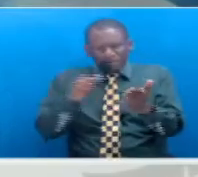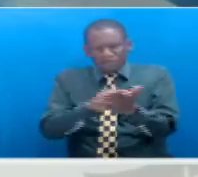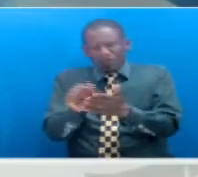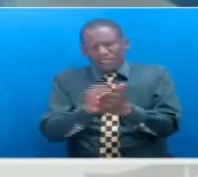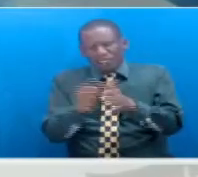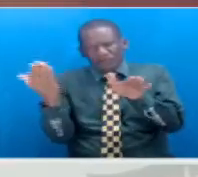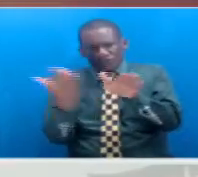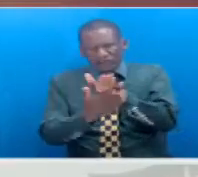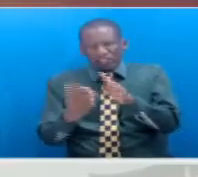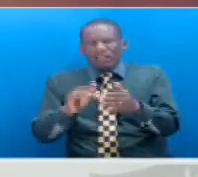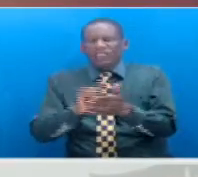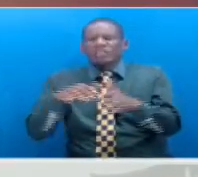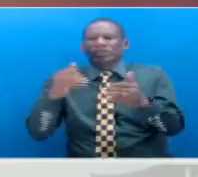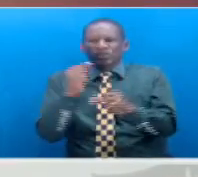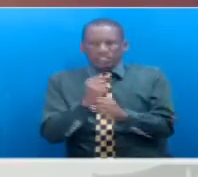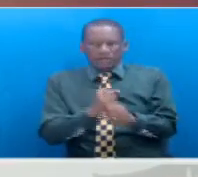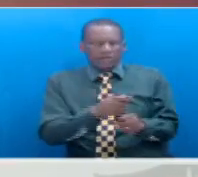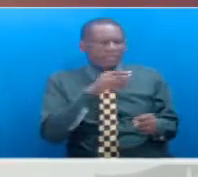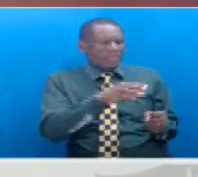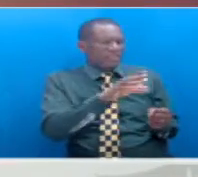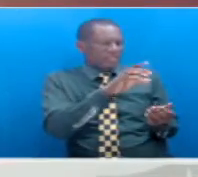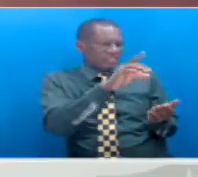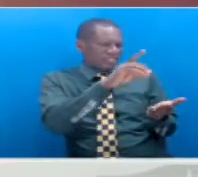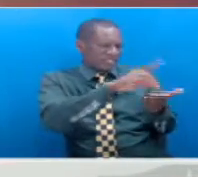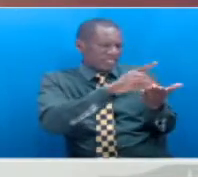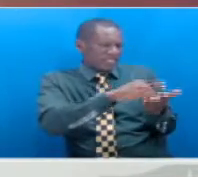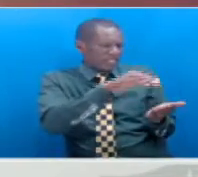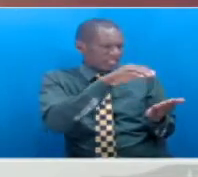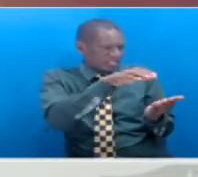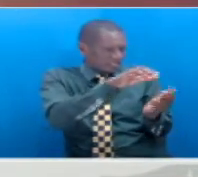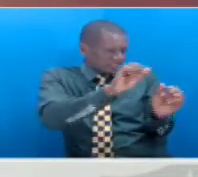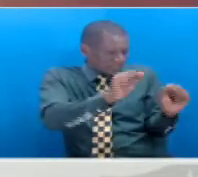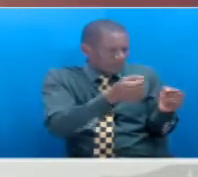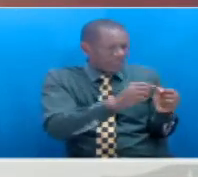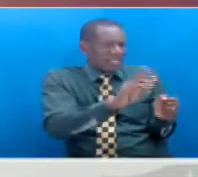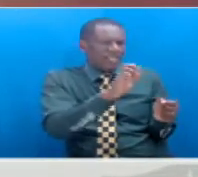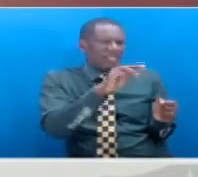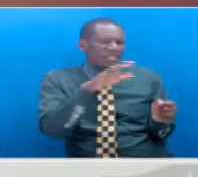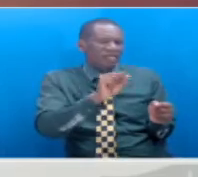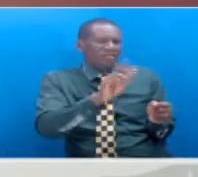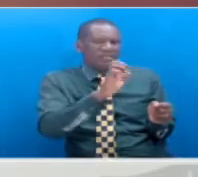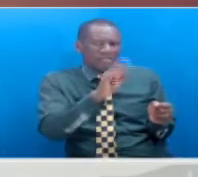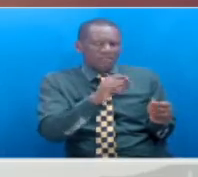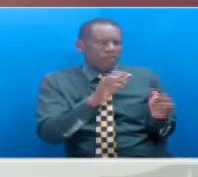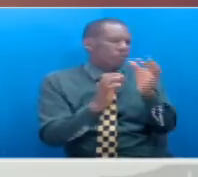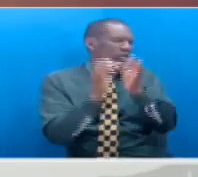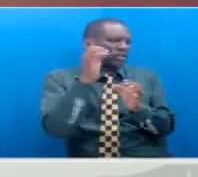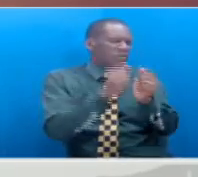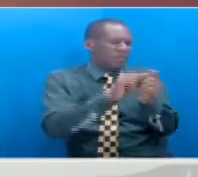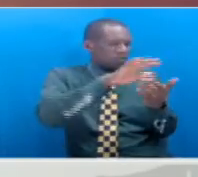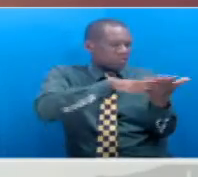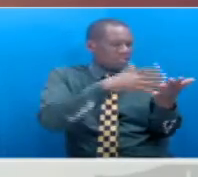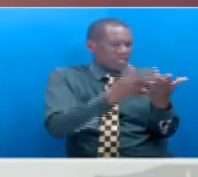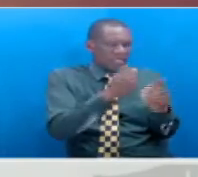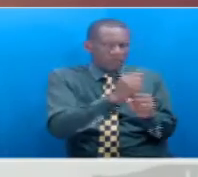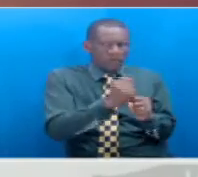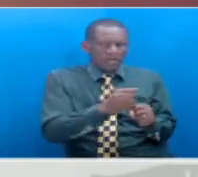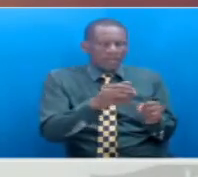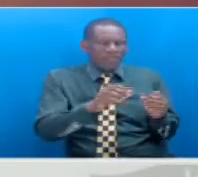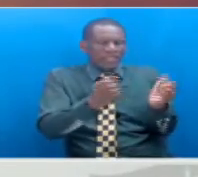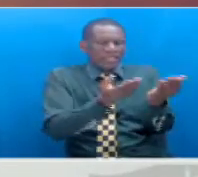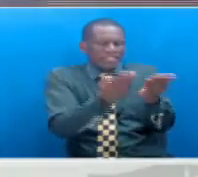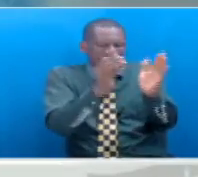register. Okay. That's how it runs. So is this data stored in the KIMS kit already, or are we relying on network? Are they in a server somewhere? No, no,